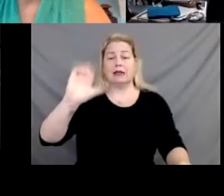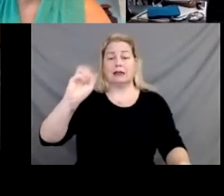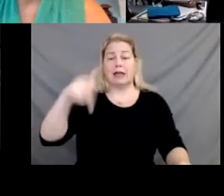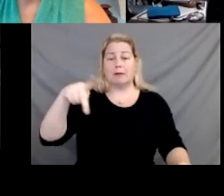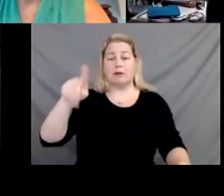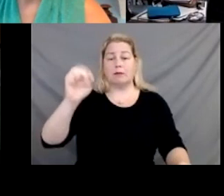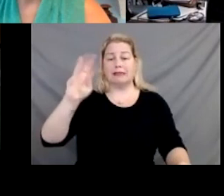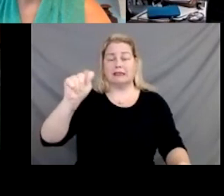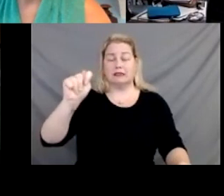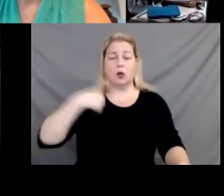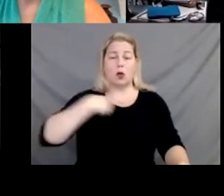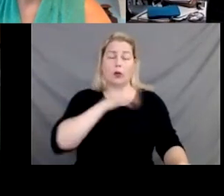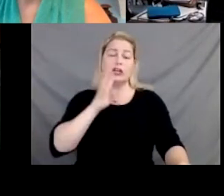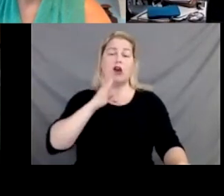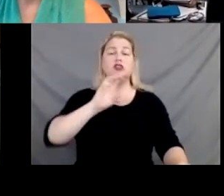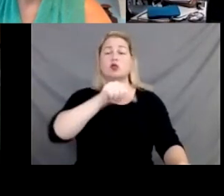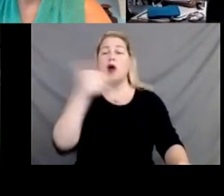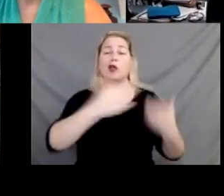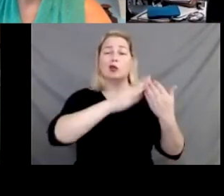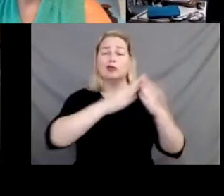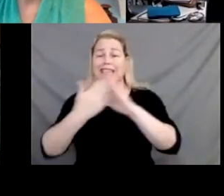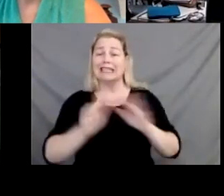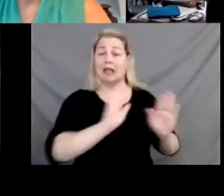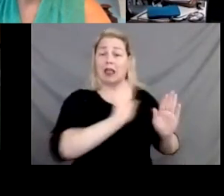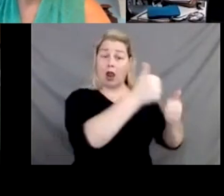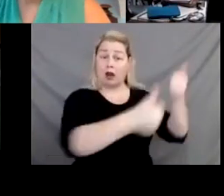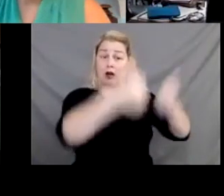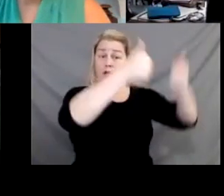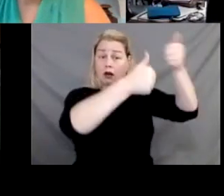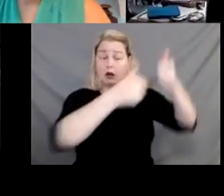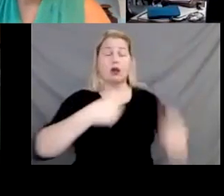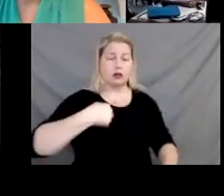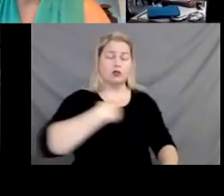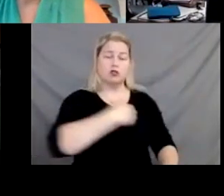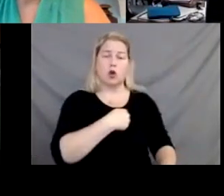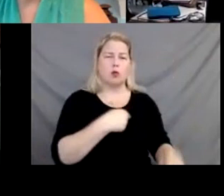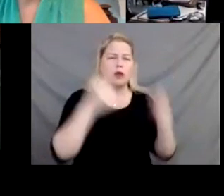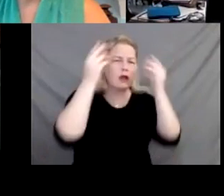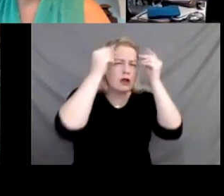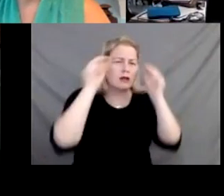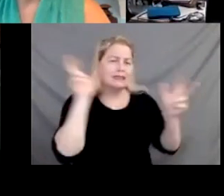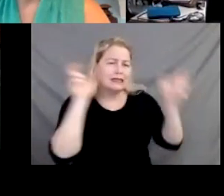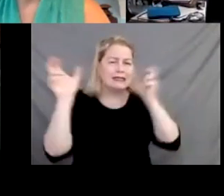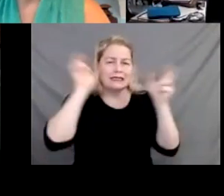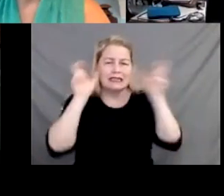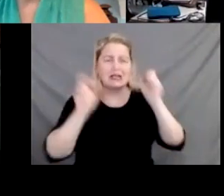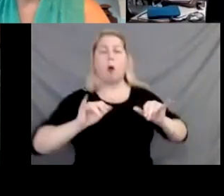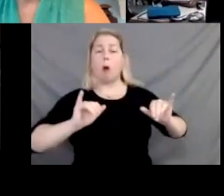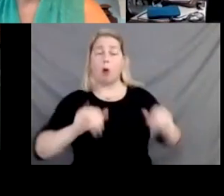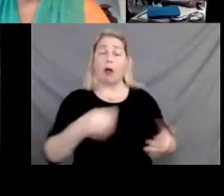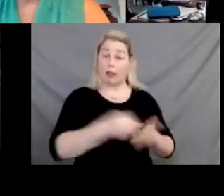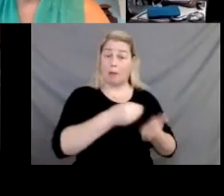on that and moved that money into the tiny homes program. So the same overall